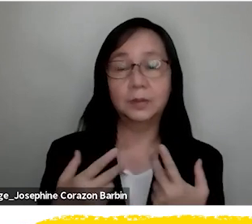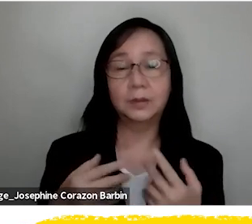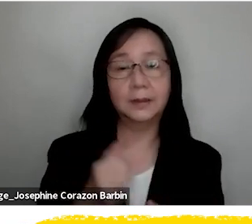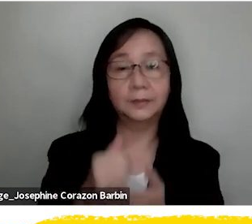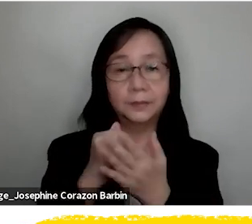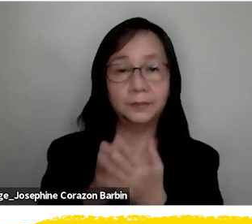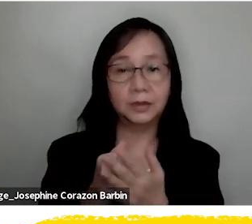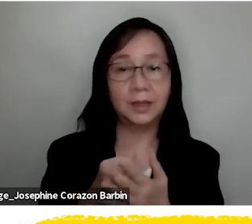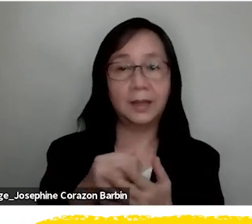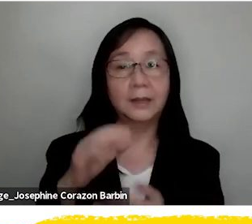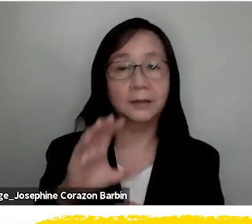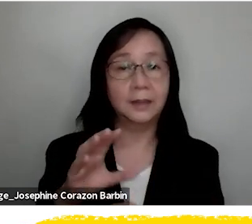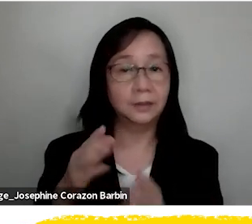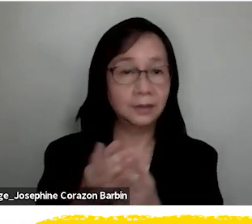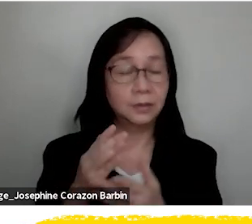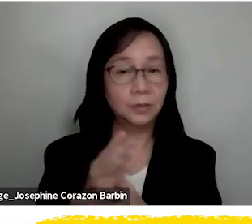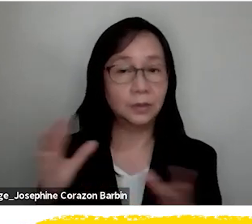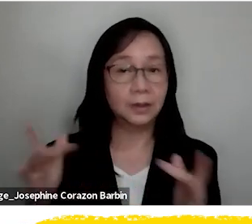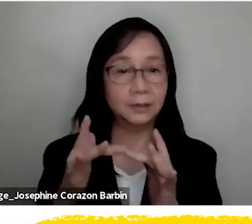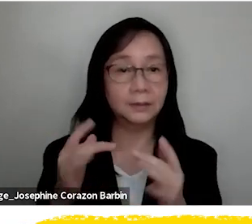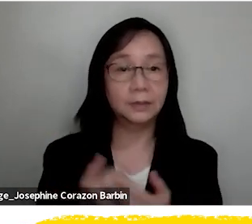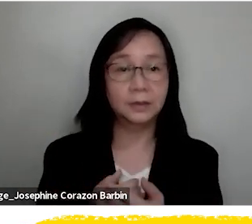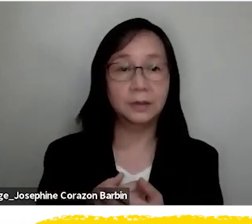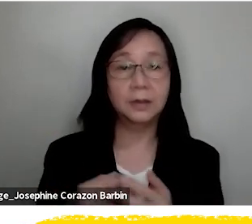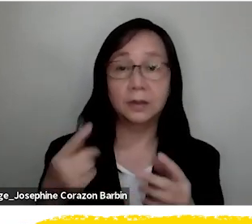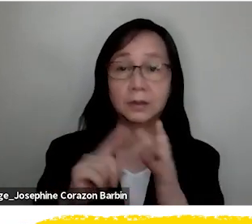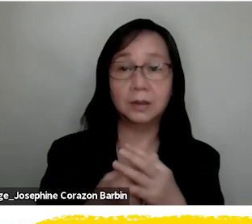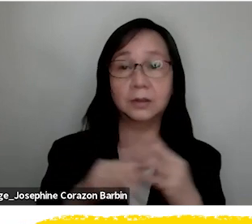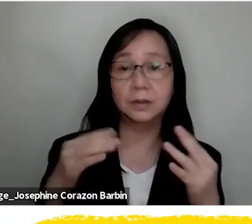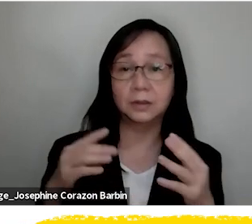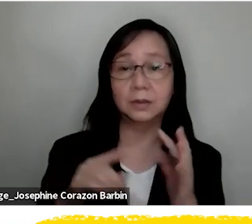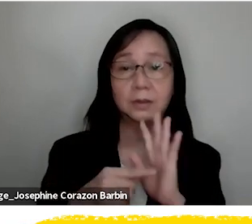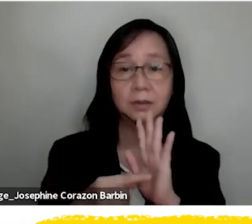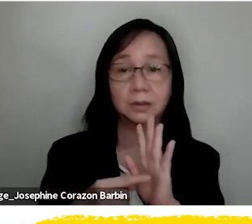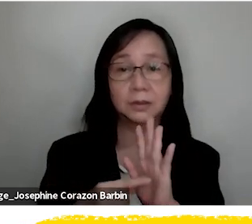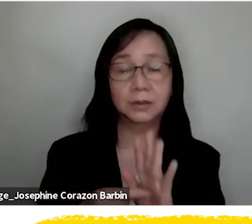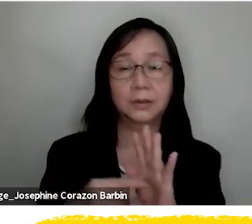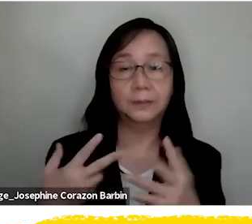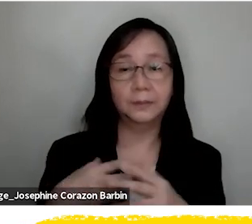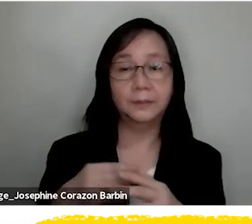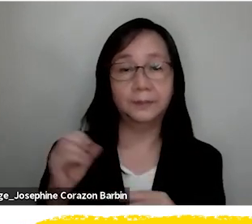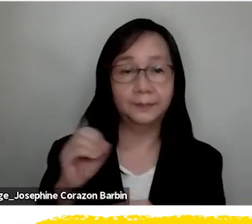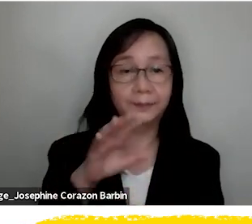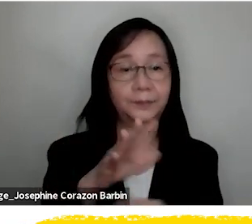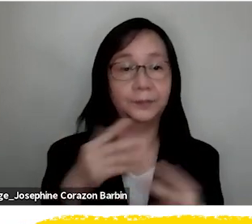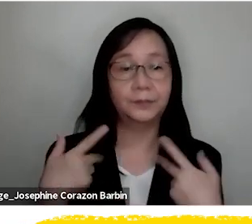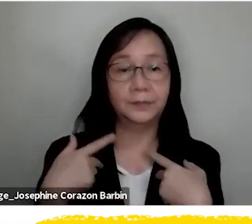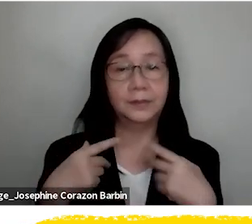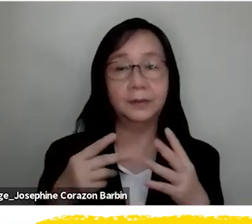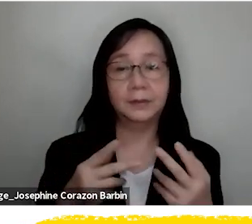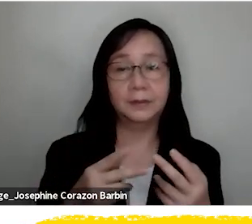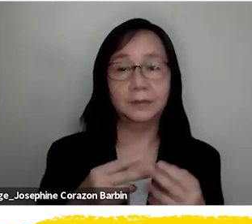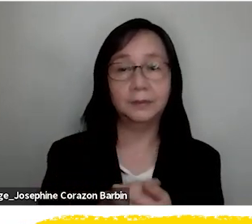Connect. I'm going to start sharing my screen so that you can perhaps